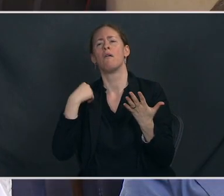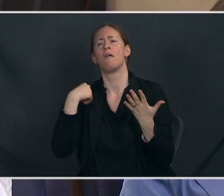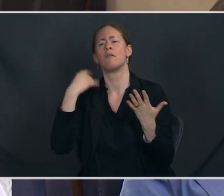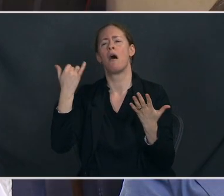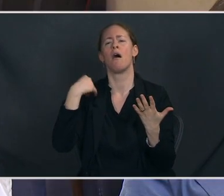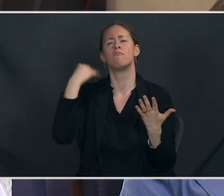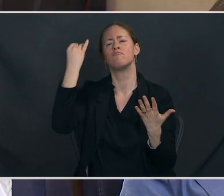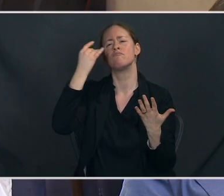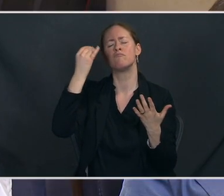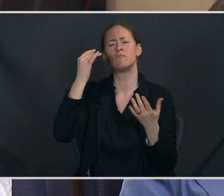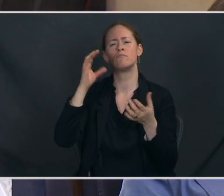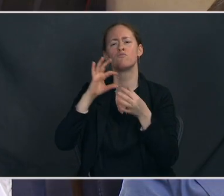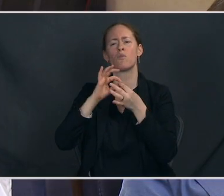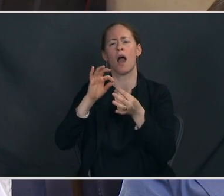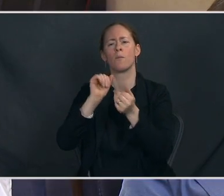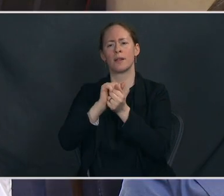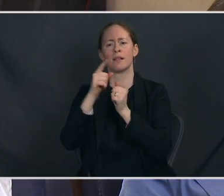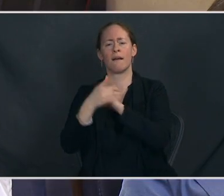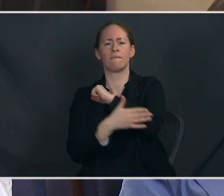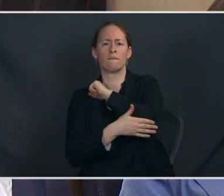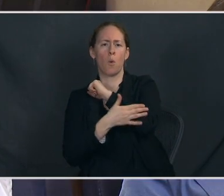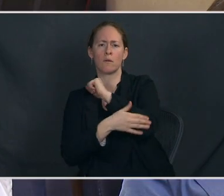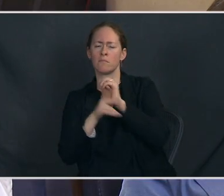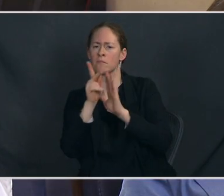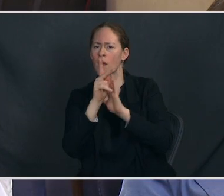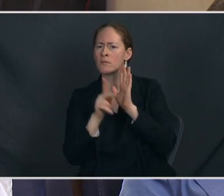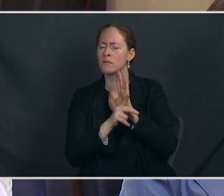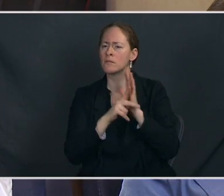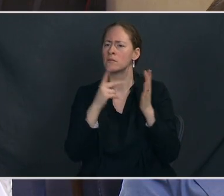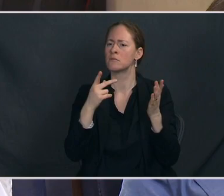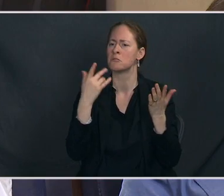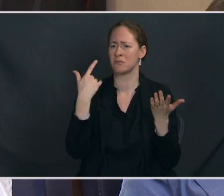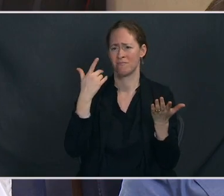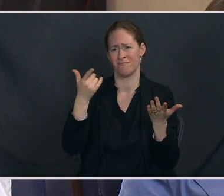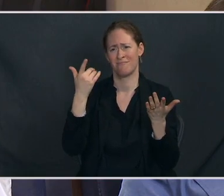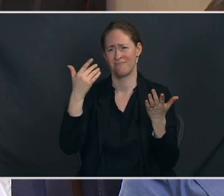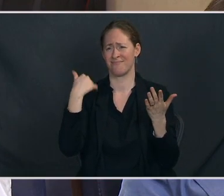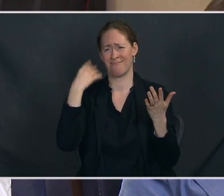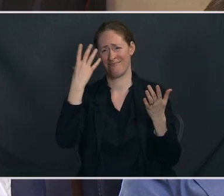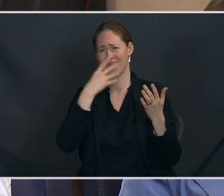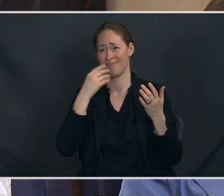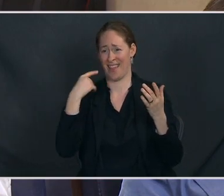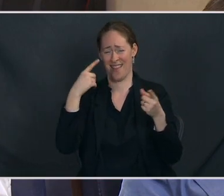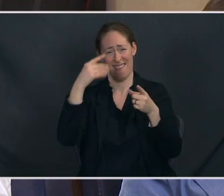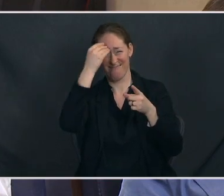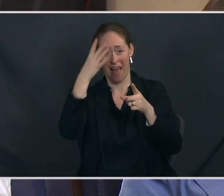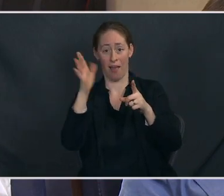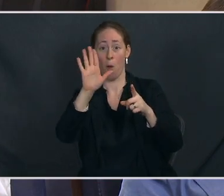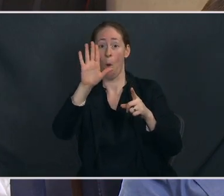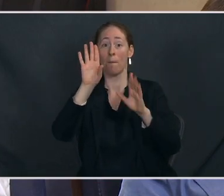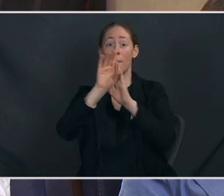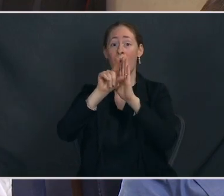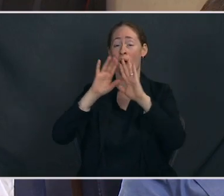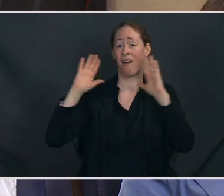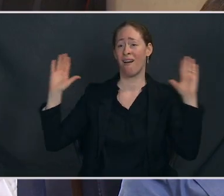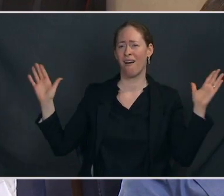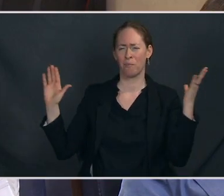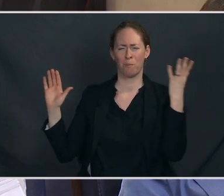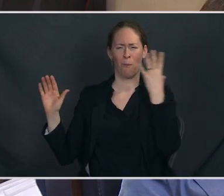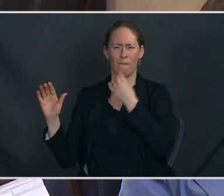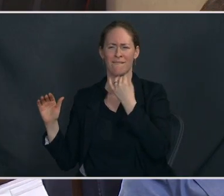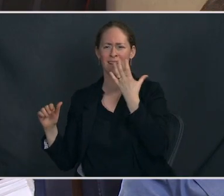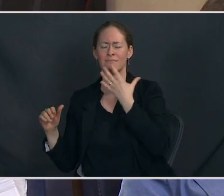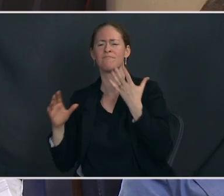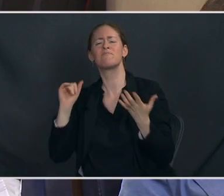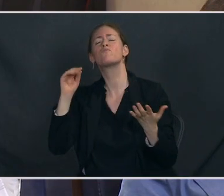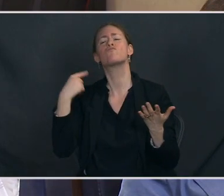question. So you got some beautiful screens behind you. Your predecessors have rejected multiple requests to